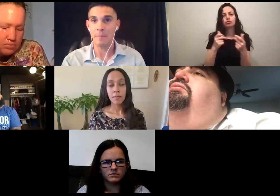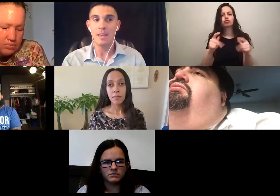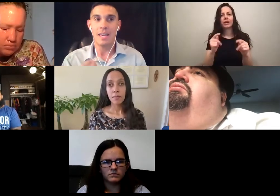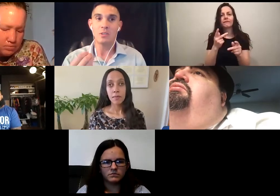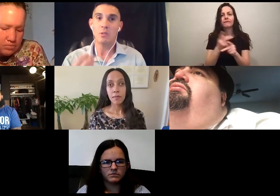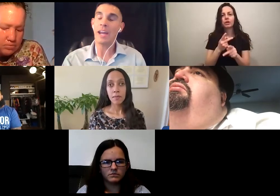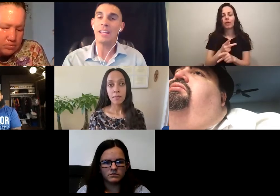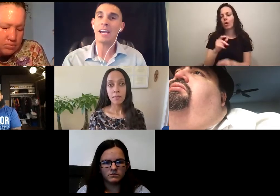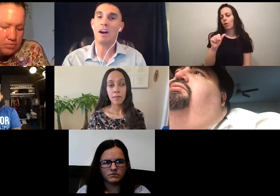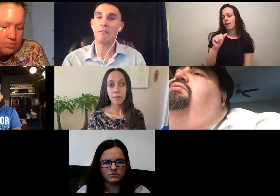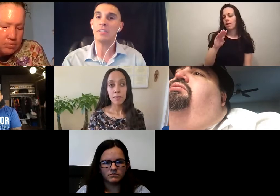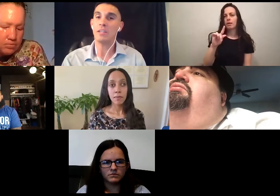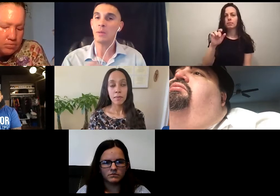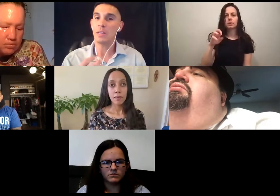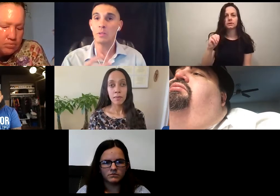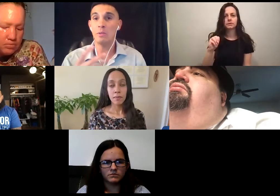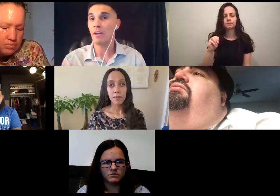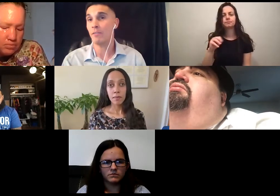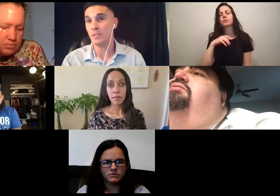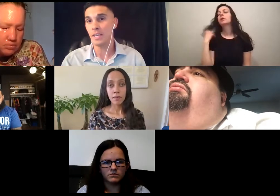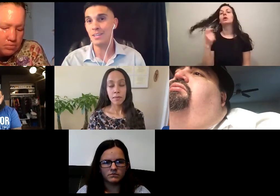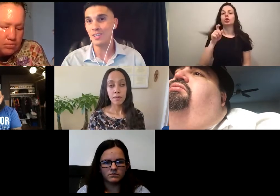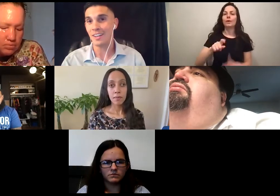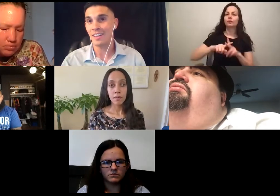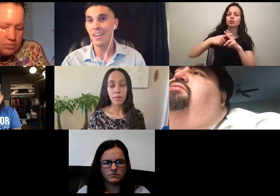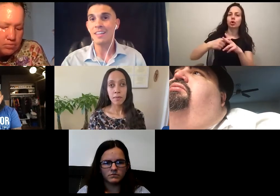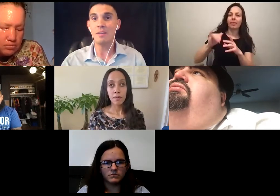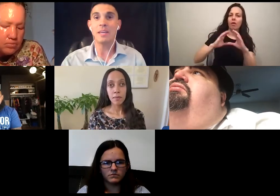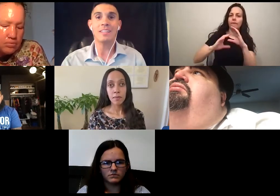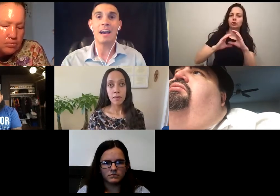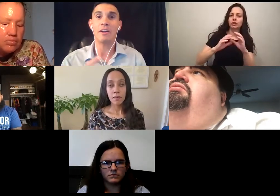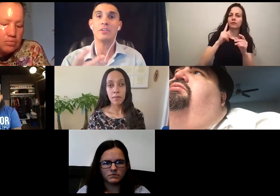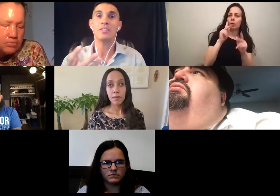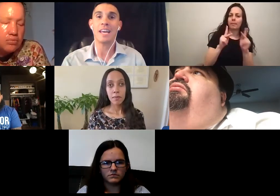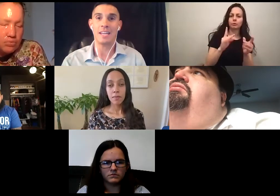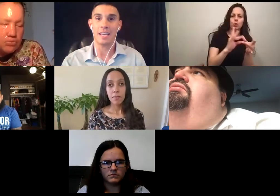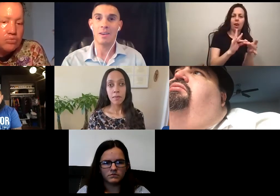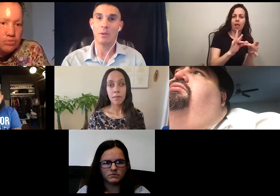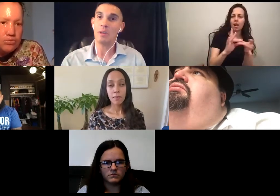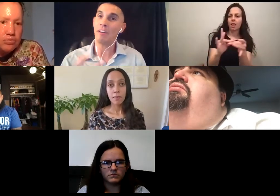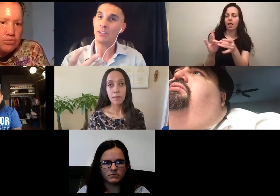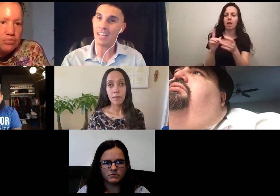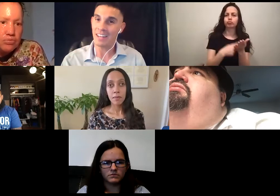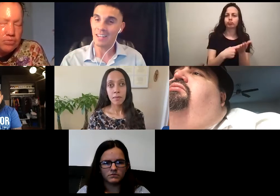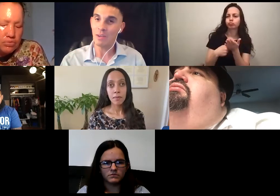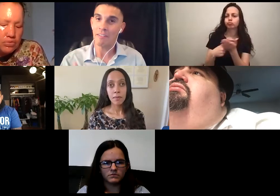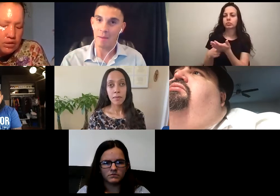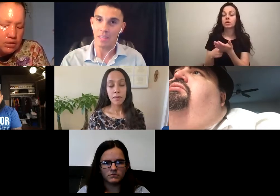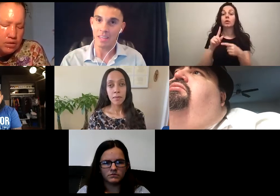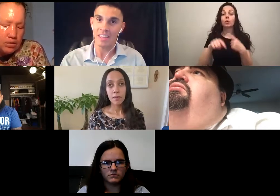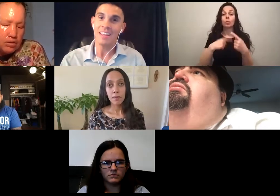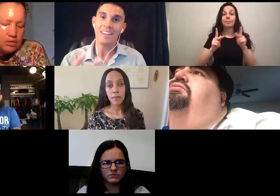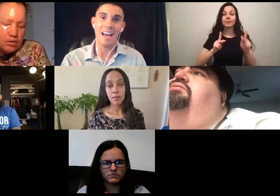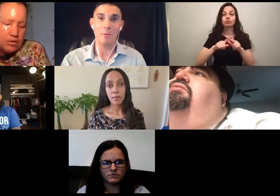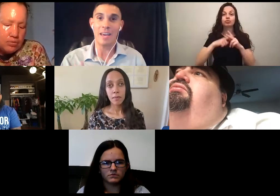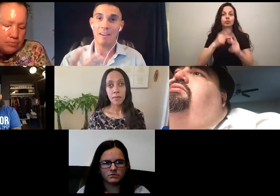ableism, is creating that conversation, because once you have conversation, then you begin to have understanding. Once you have understanding, you have